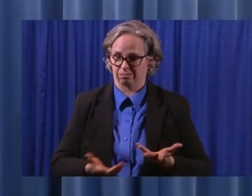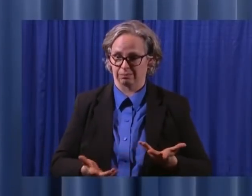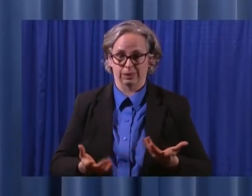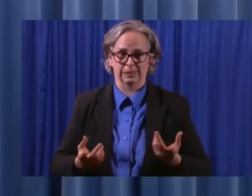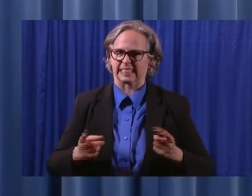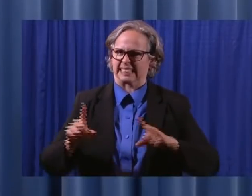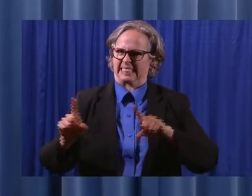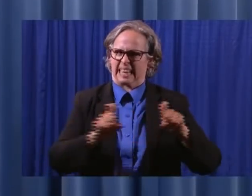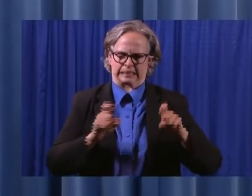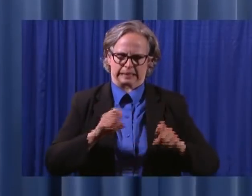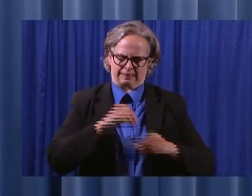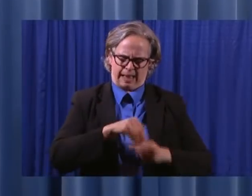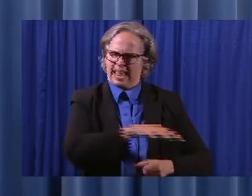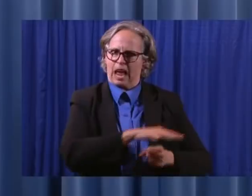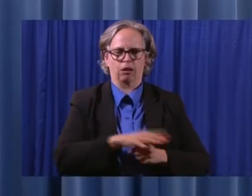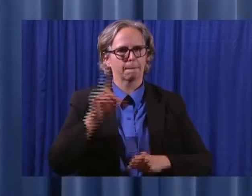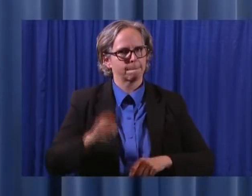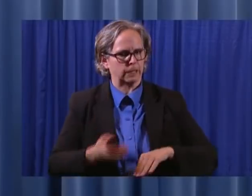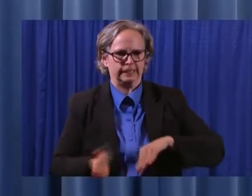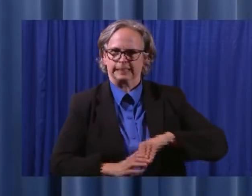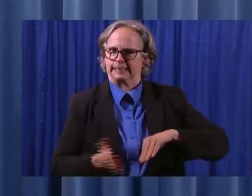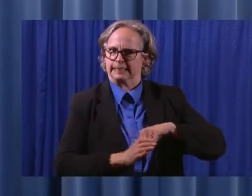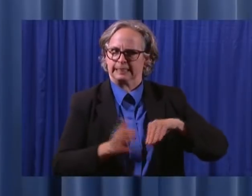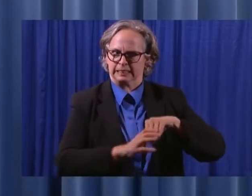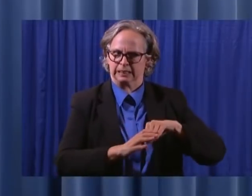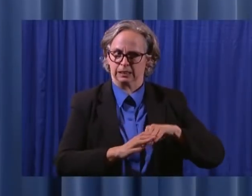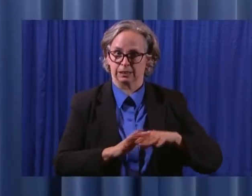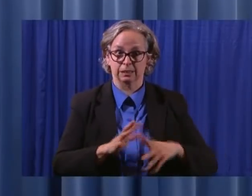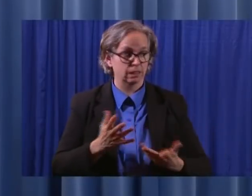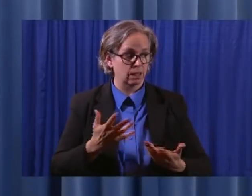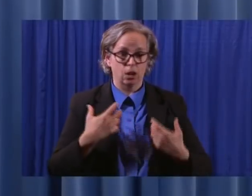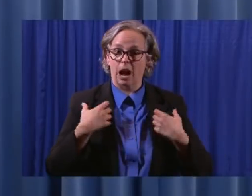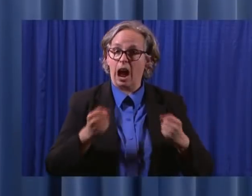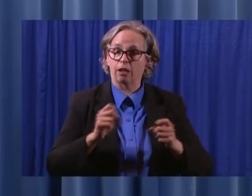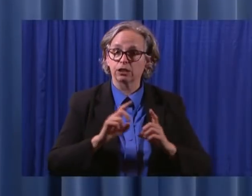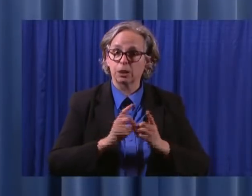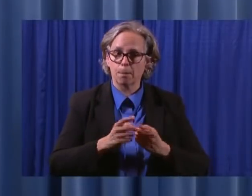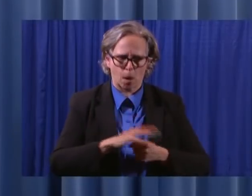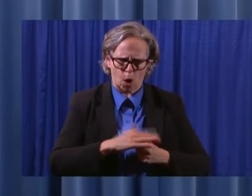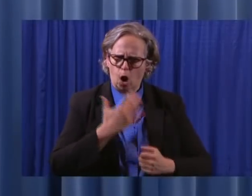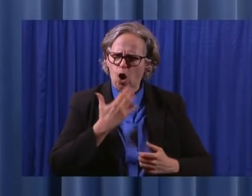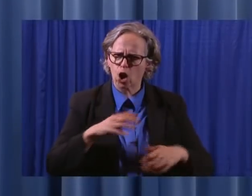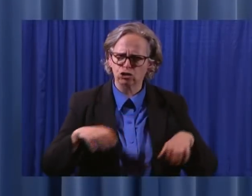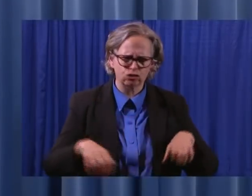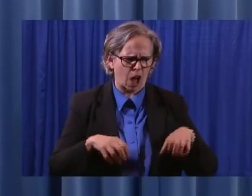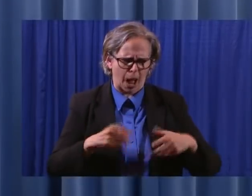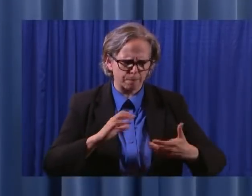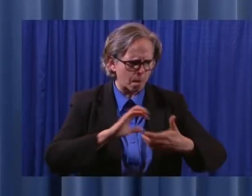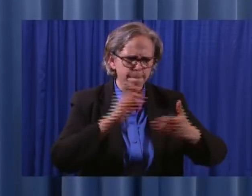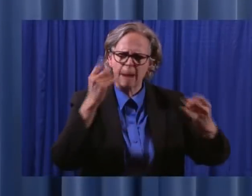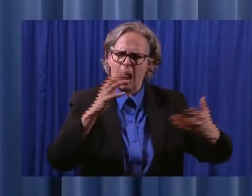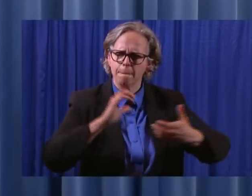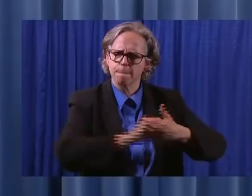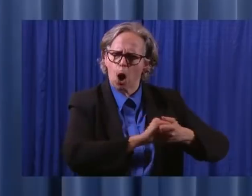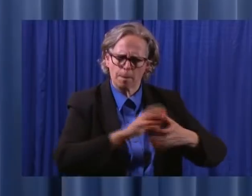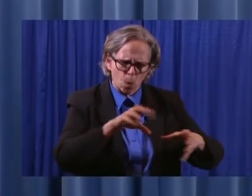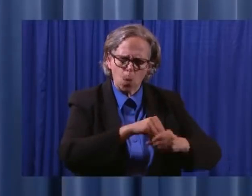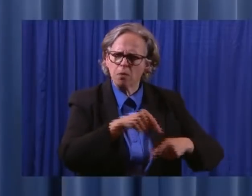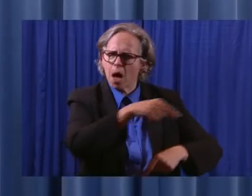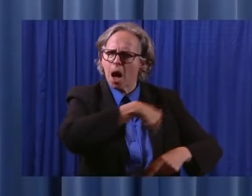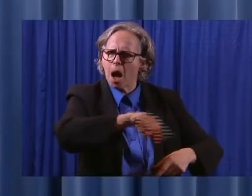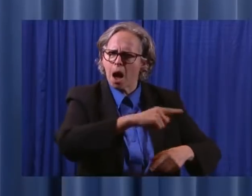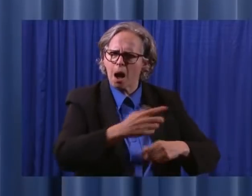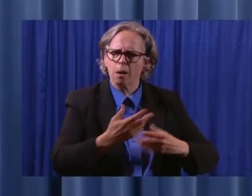they're both doing a good job. Their health departments are doing a good job. The county commissioners are doing a good job in those counties to push out testing.